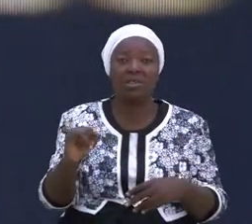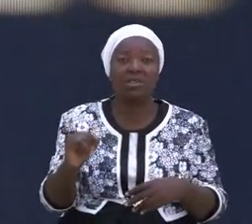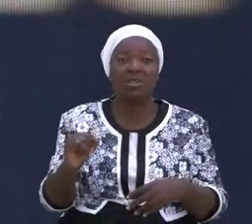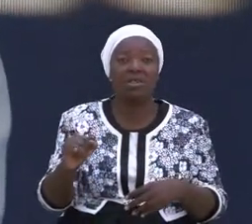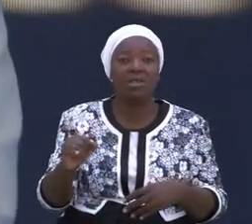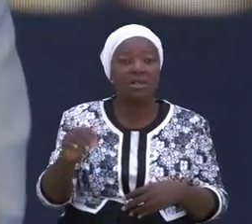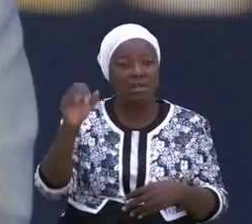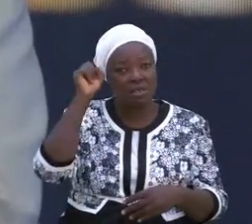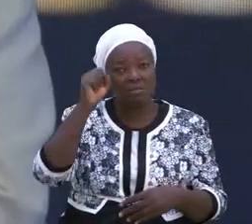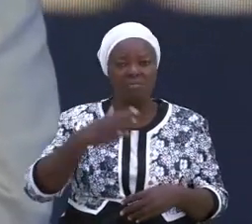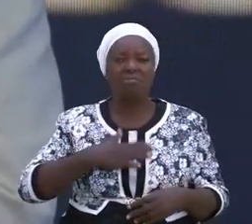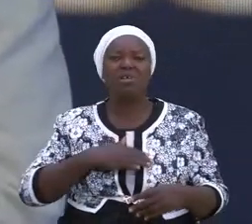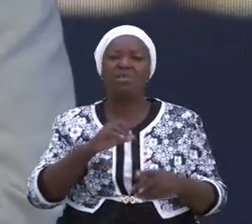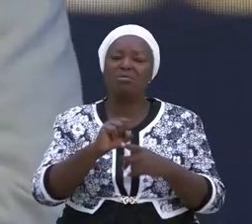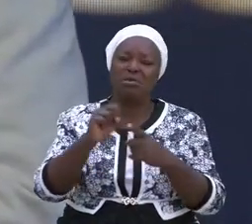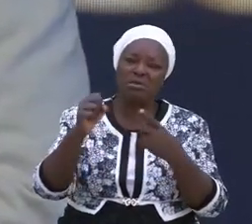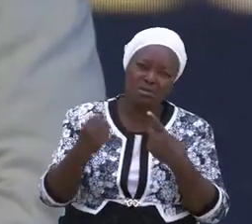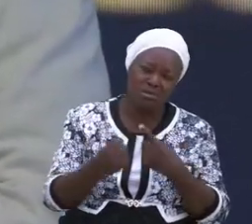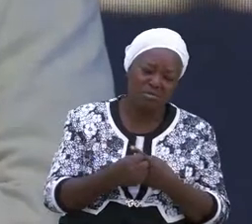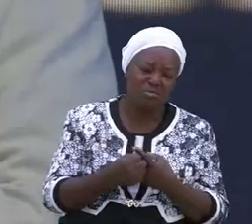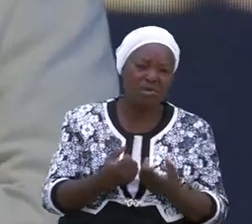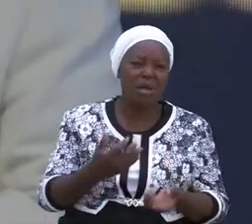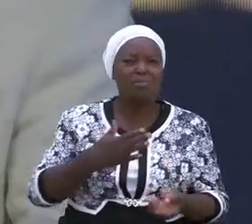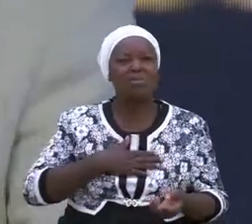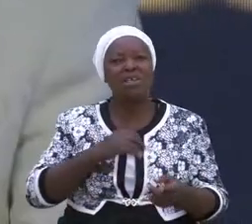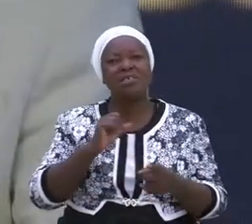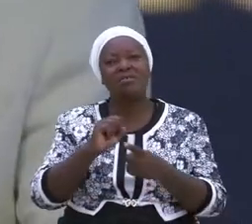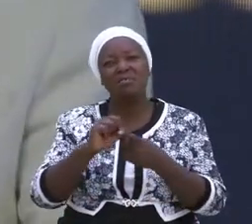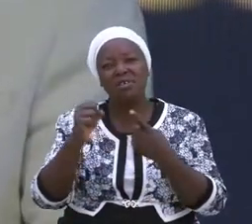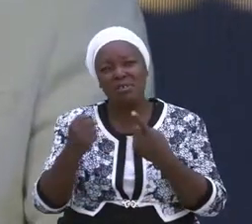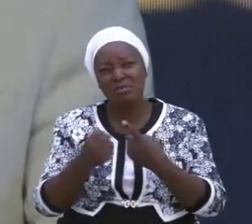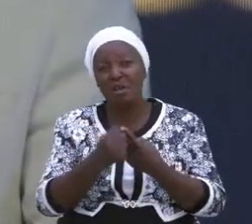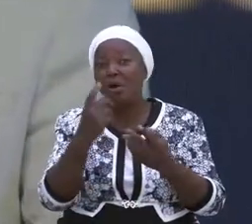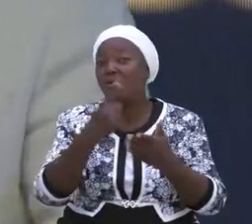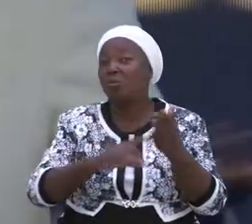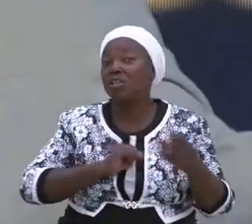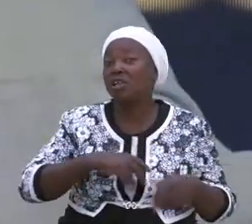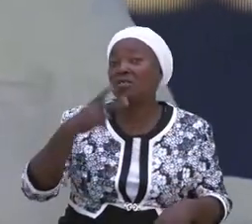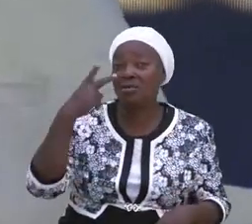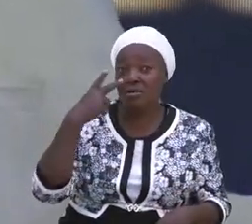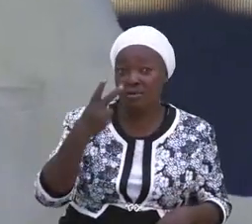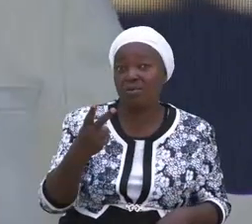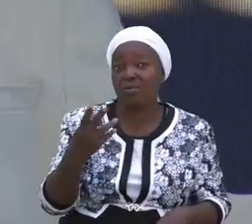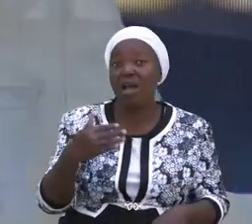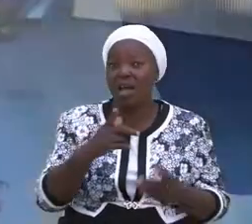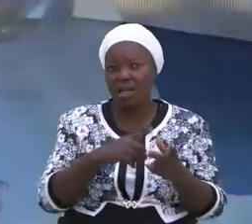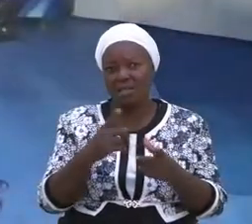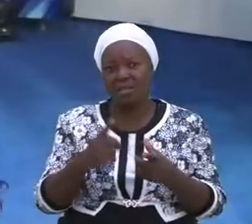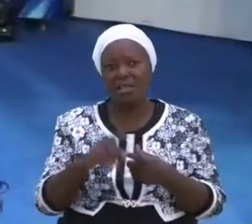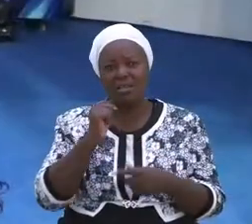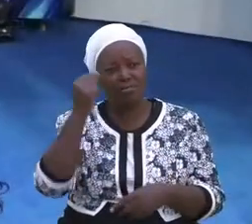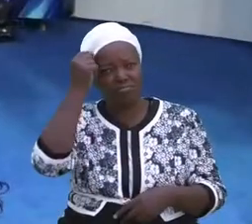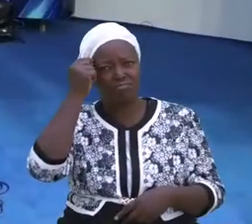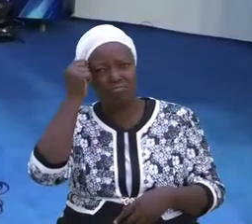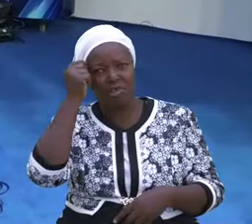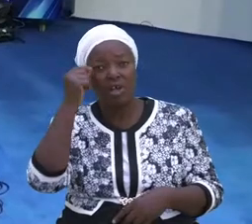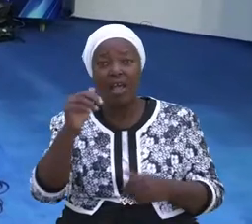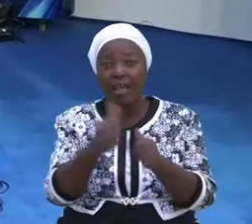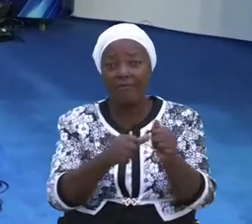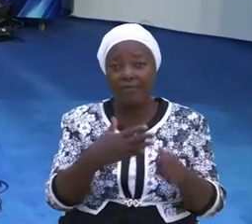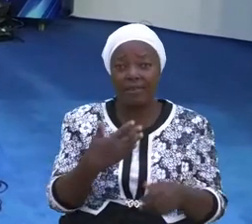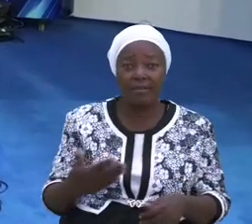situation. My situation, what I saw. And then he thought,